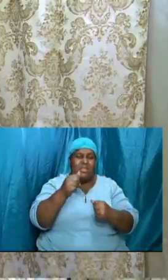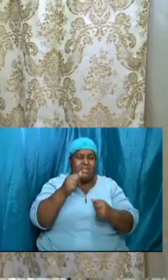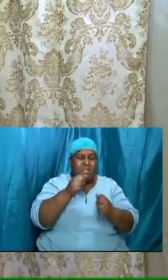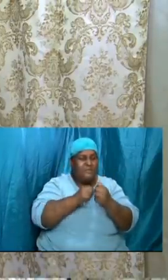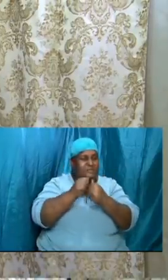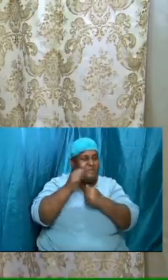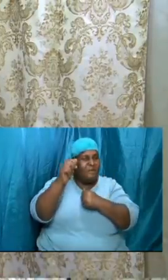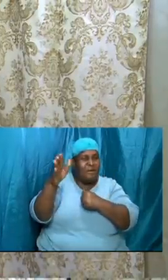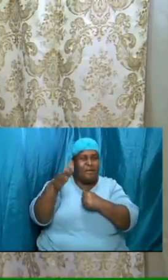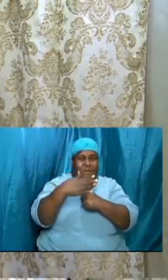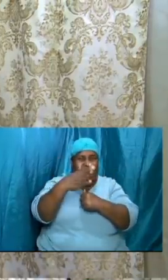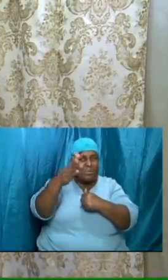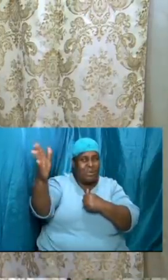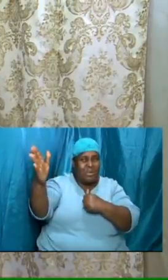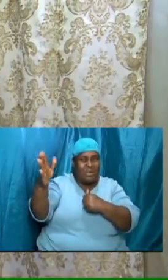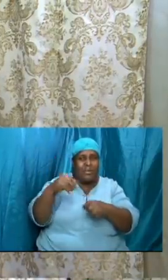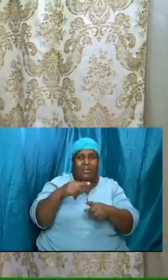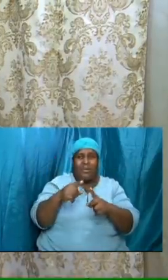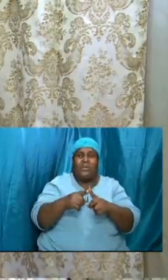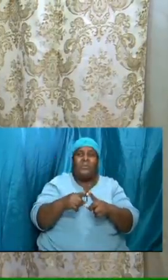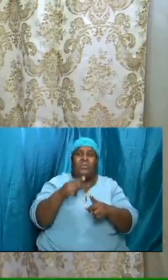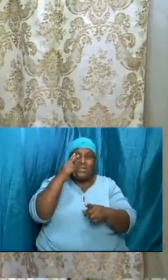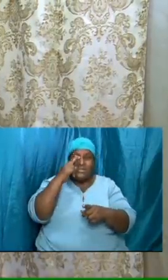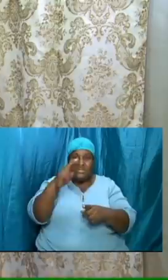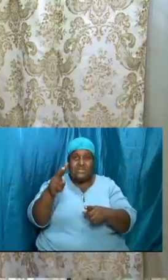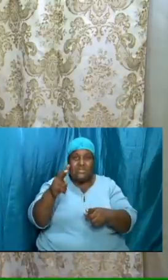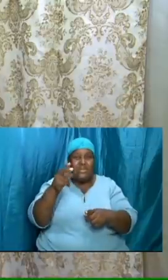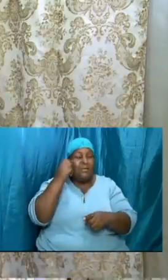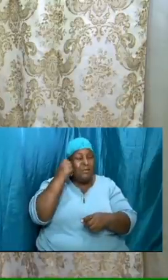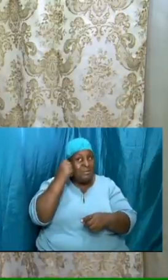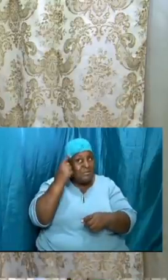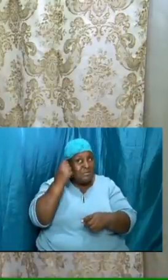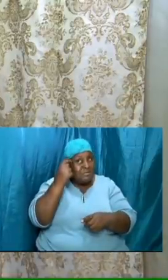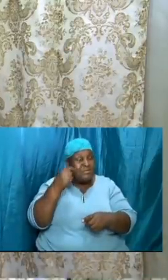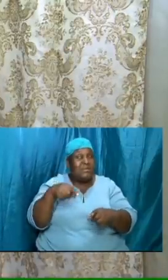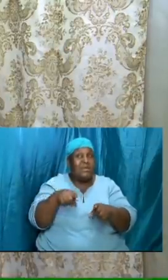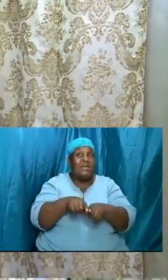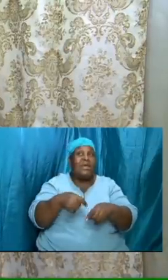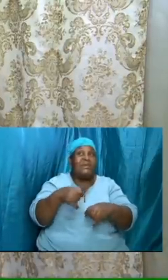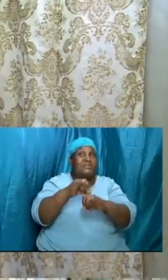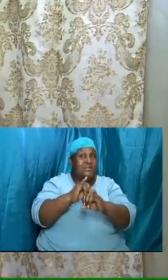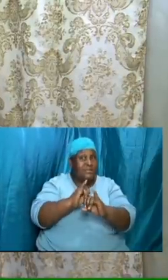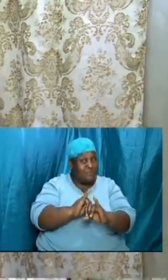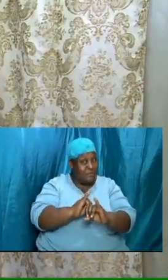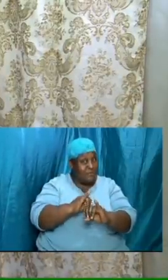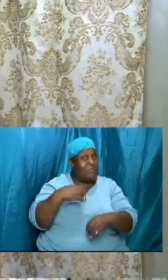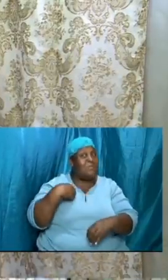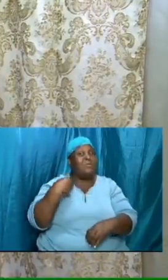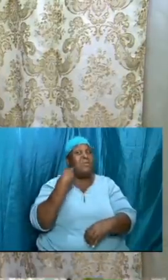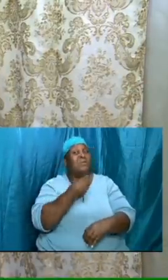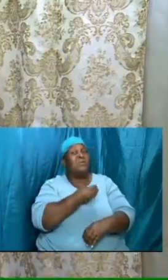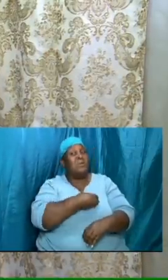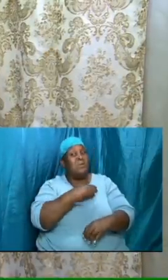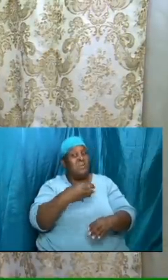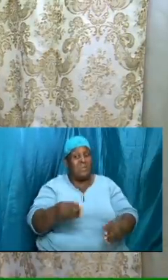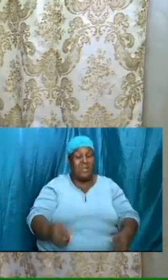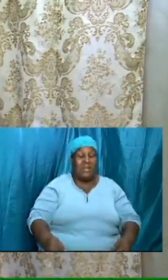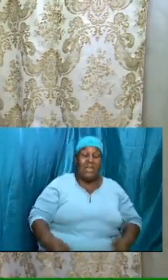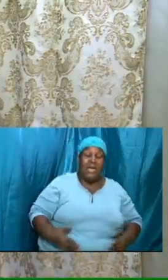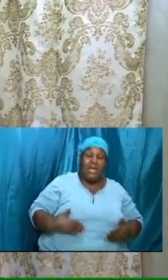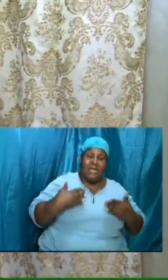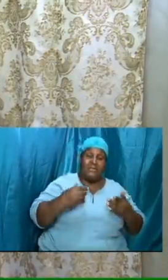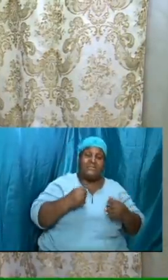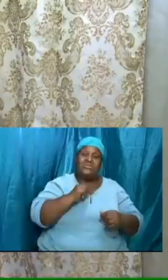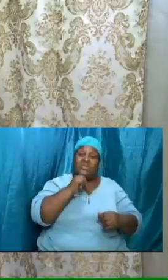we see that and understand that as individuals our lives are not ordered